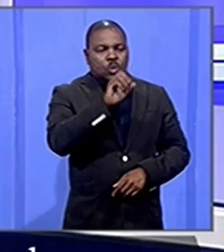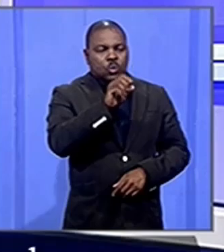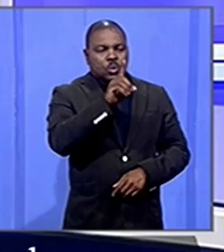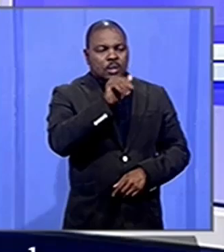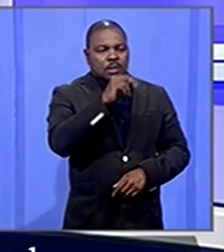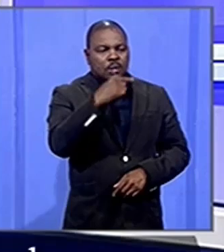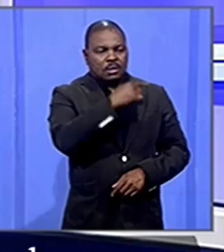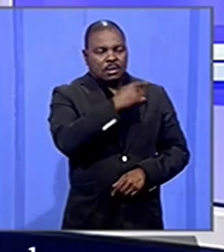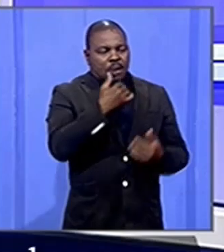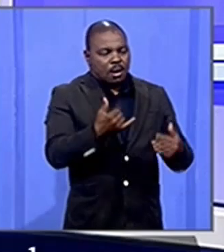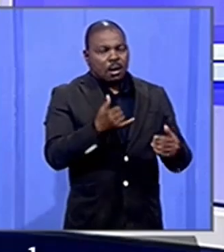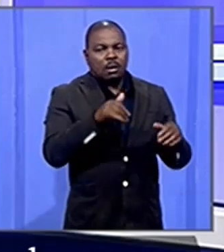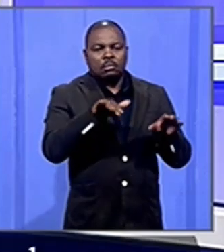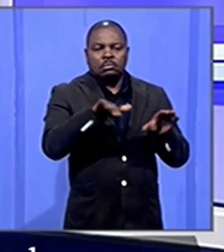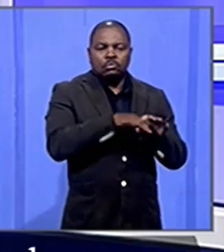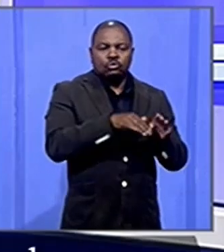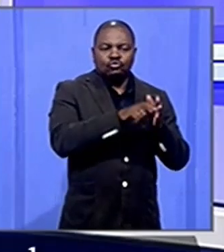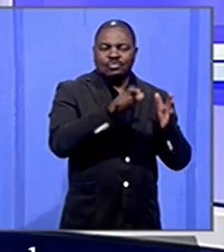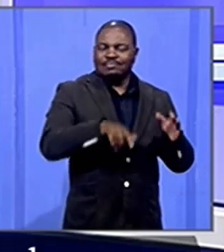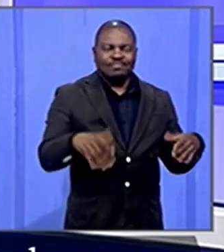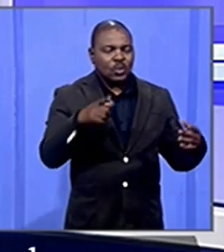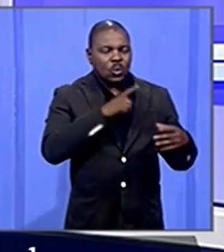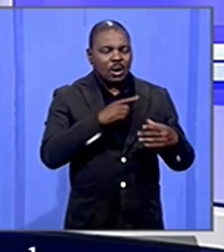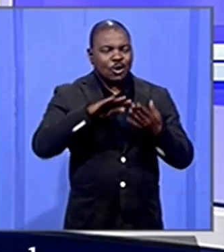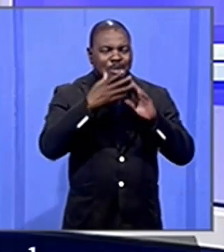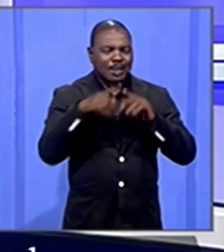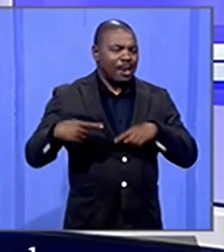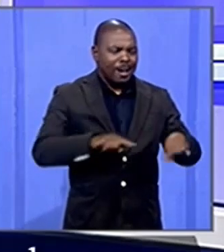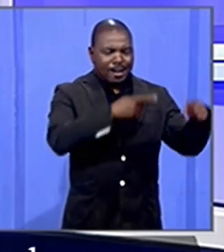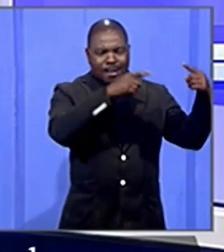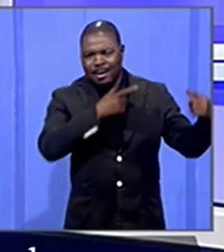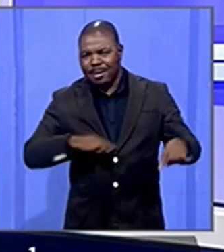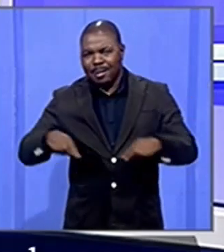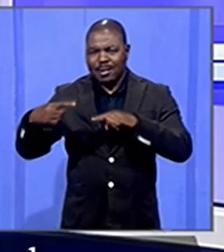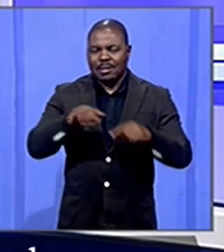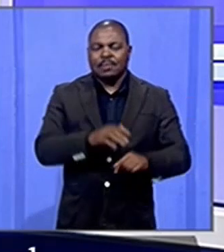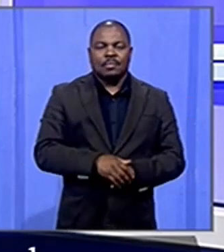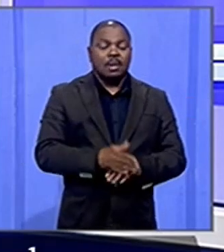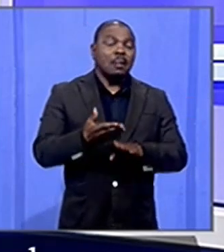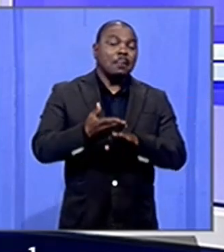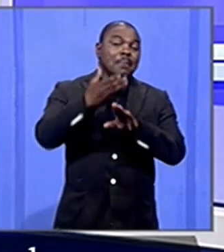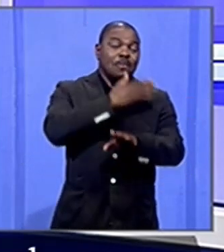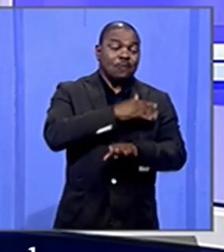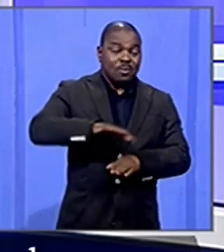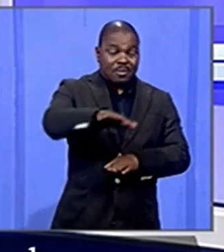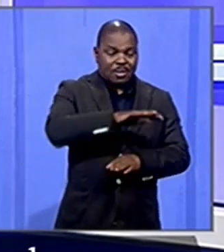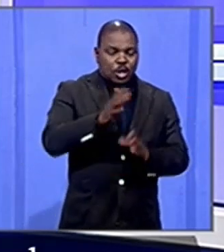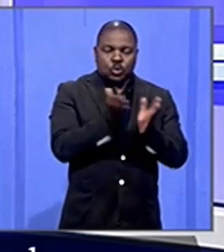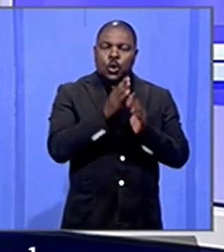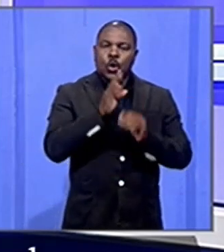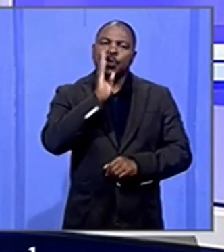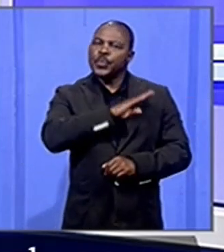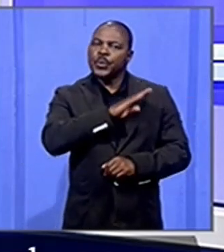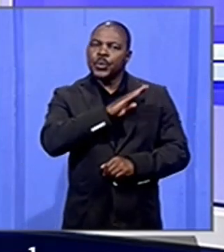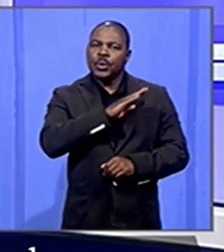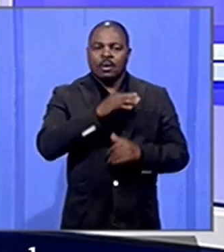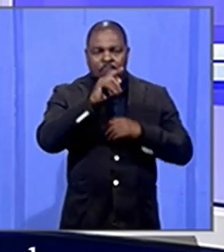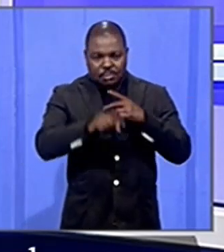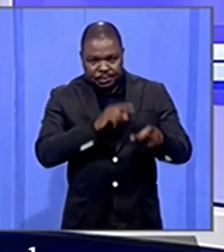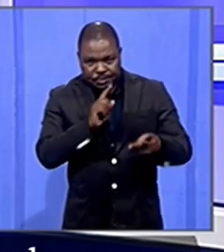barutwana ka baka la ditatofatso tša dingangišano tša setšhaba. Peleng lefelo le lebe le sena sekolo e le go seo